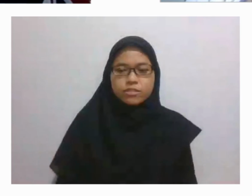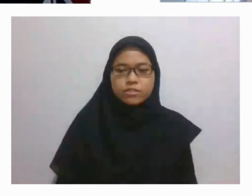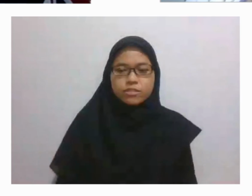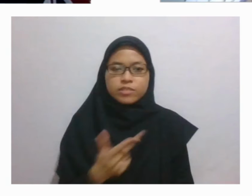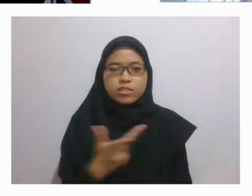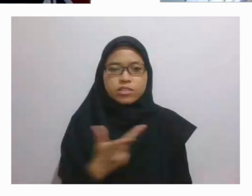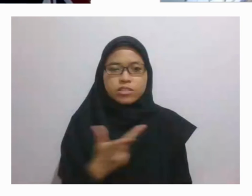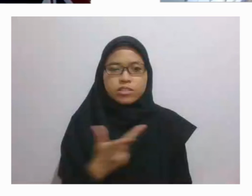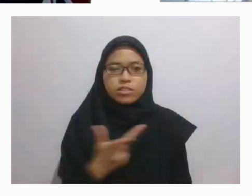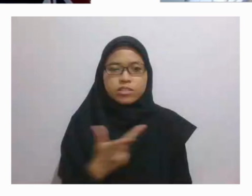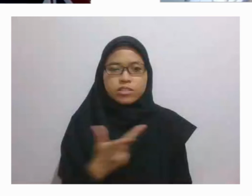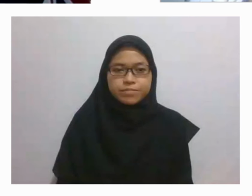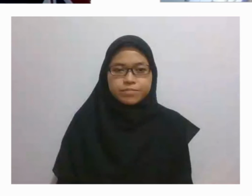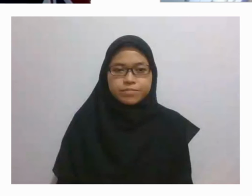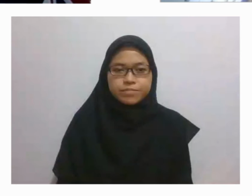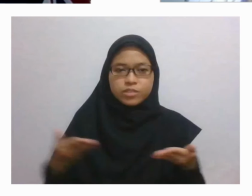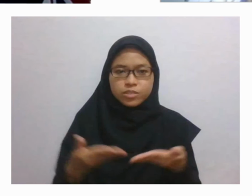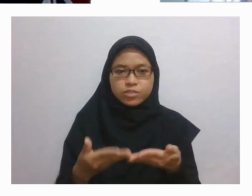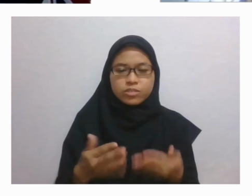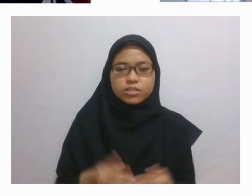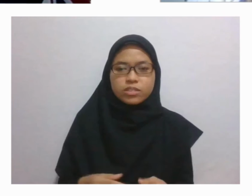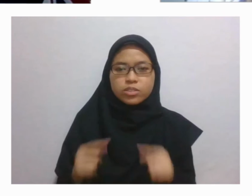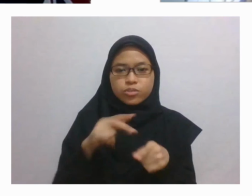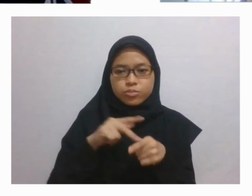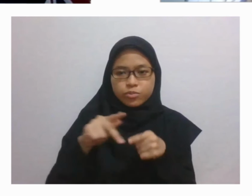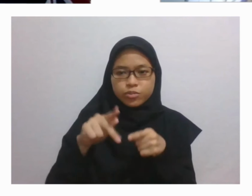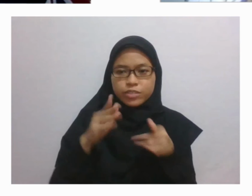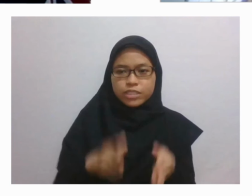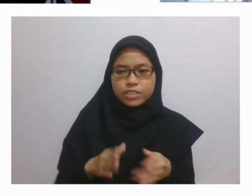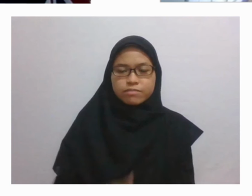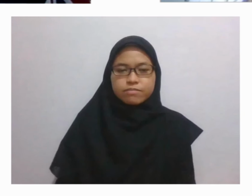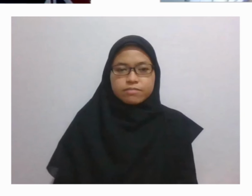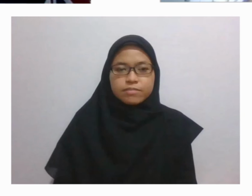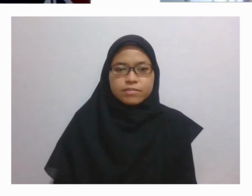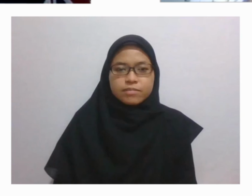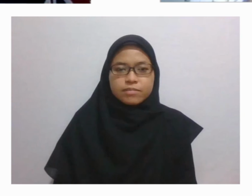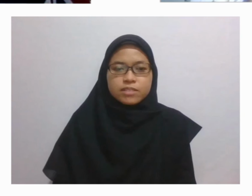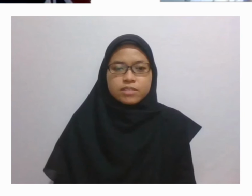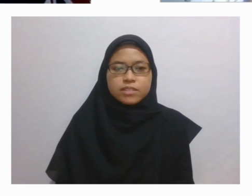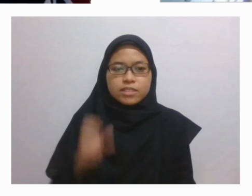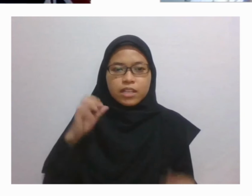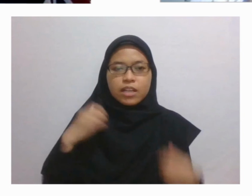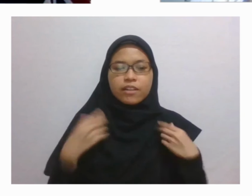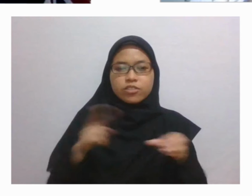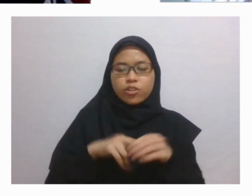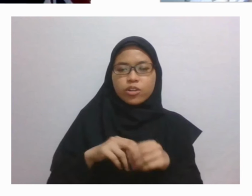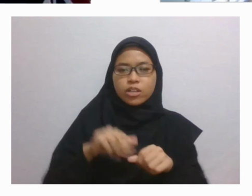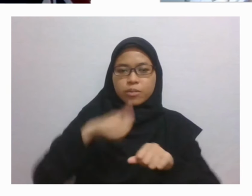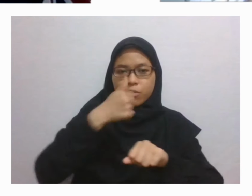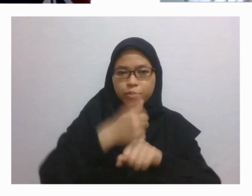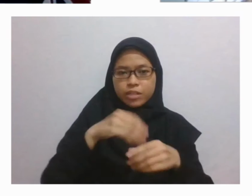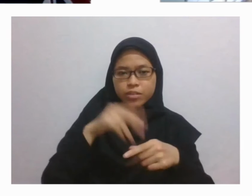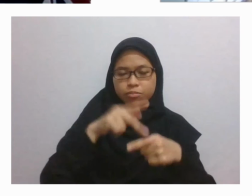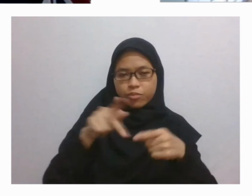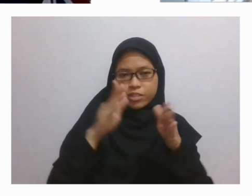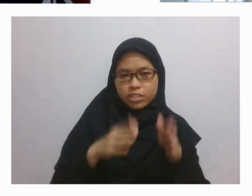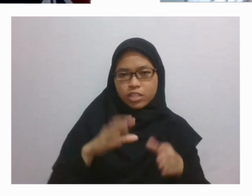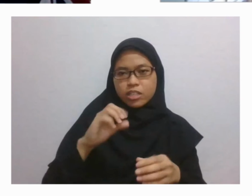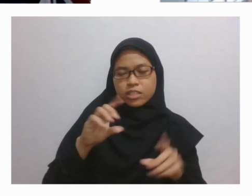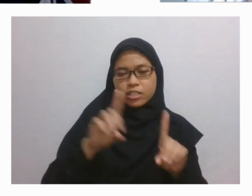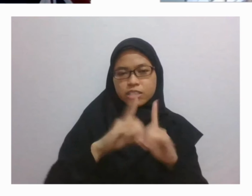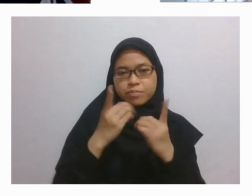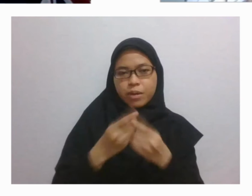of introduction to the professor. She holds joint appointments as professor in the Department of Geography at